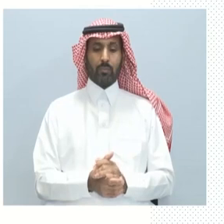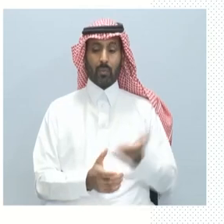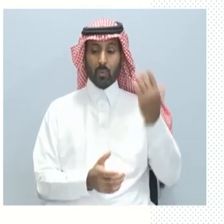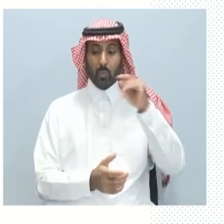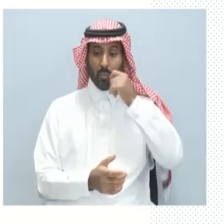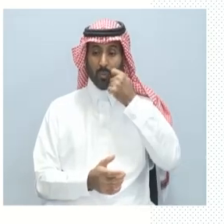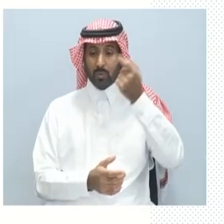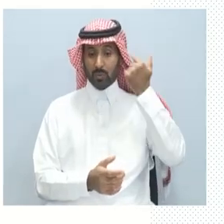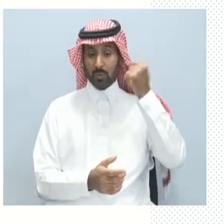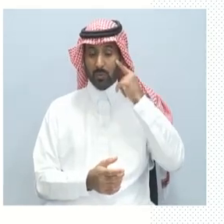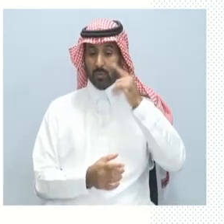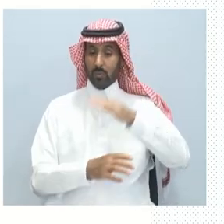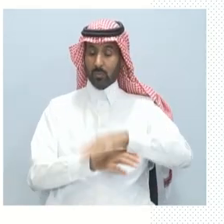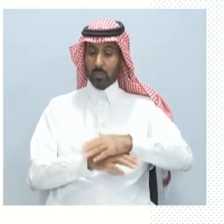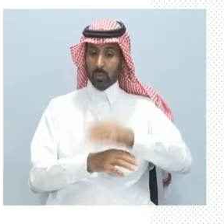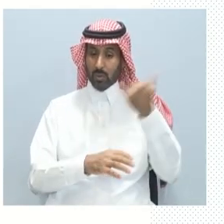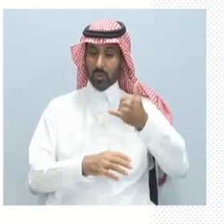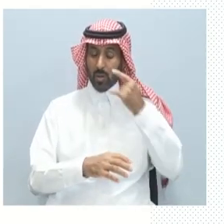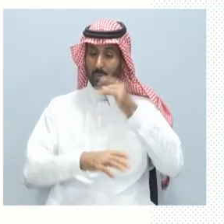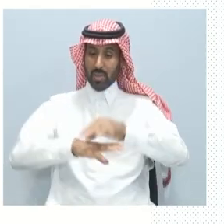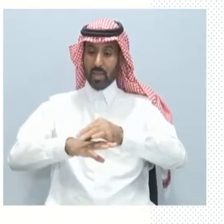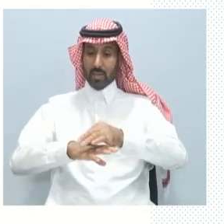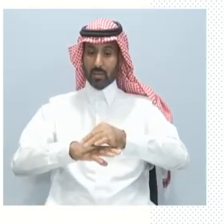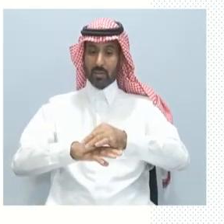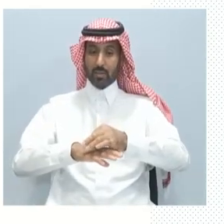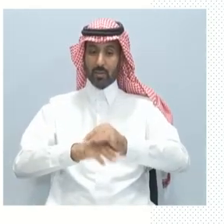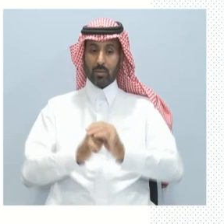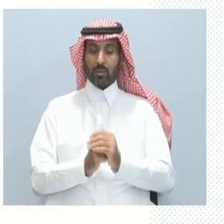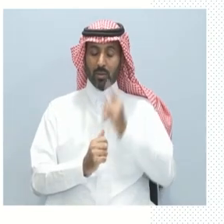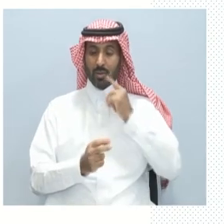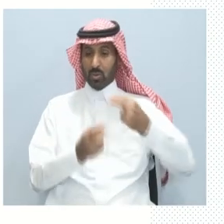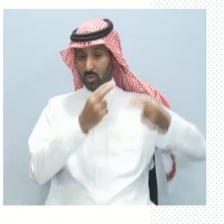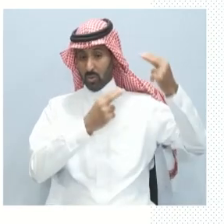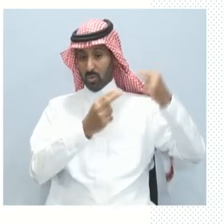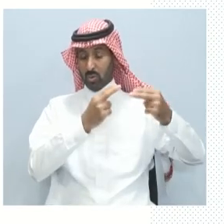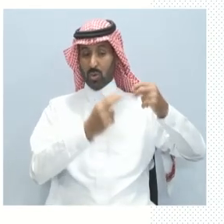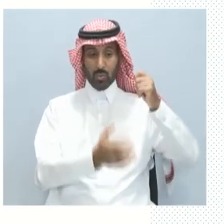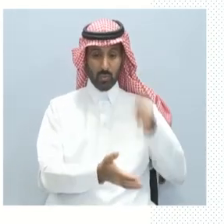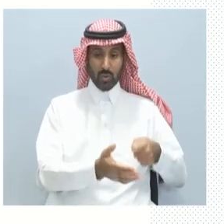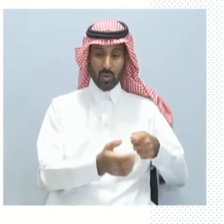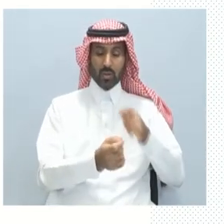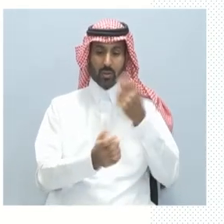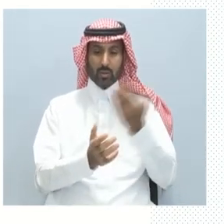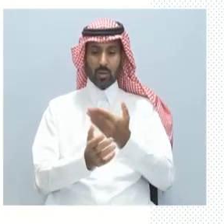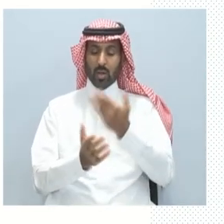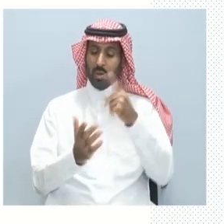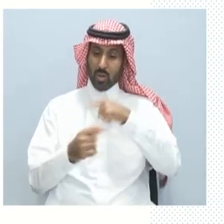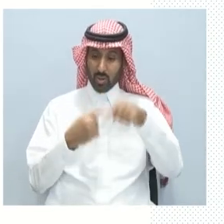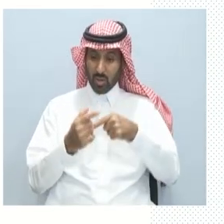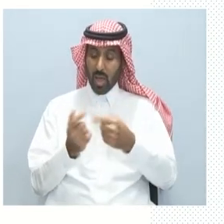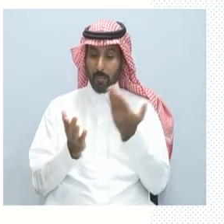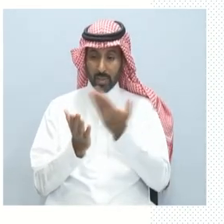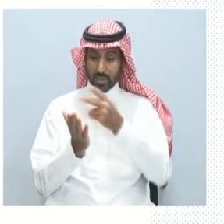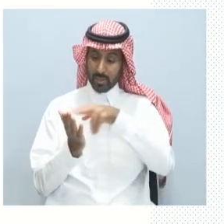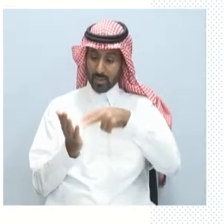He was genuinely interested in people, history, law, and philosophy and was always reading when he was